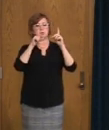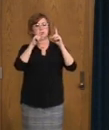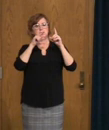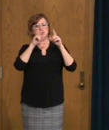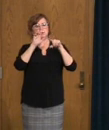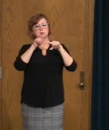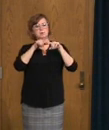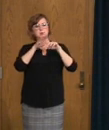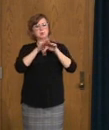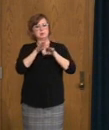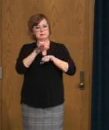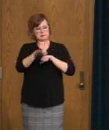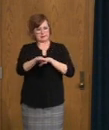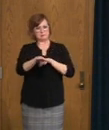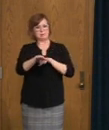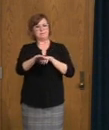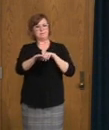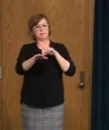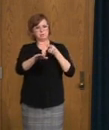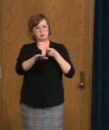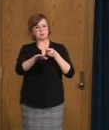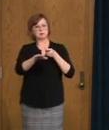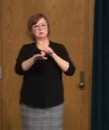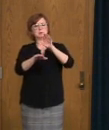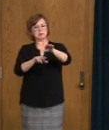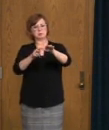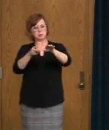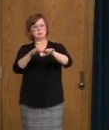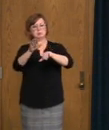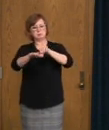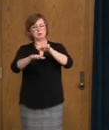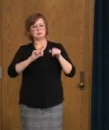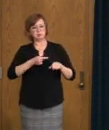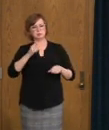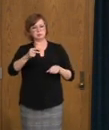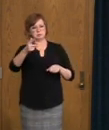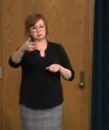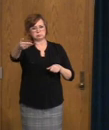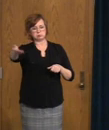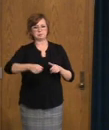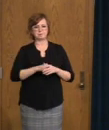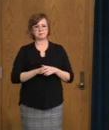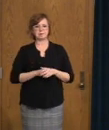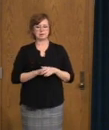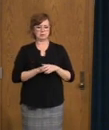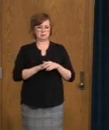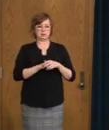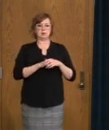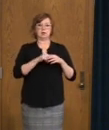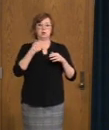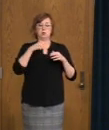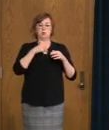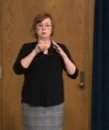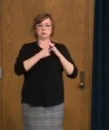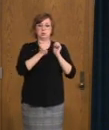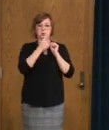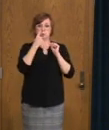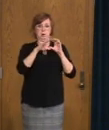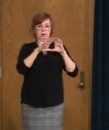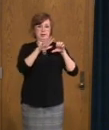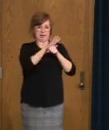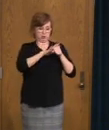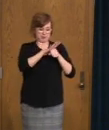where we create a COVID unit or part of a unit or a pod, and then as we get more and more demand, we expand into